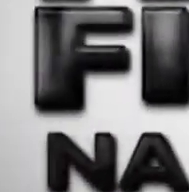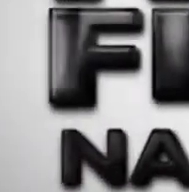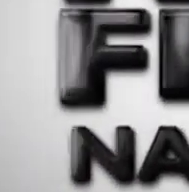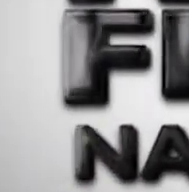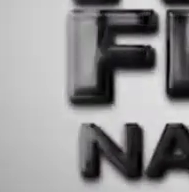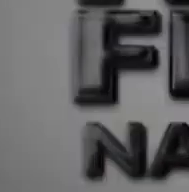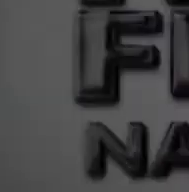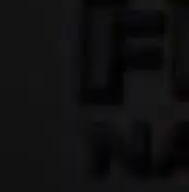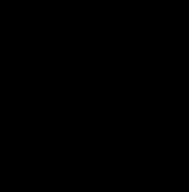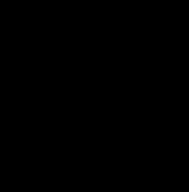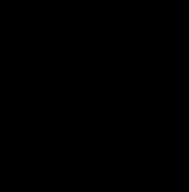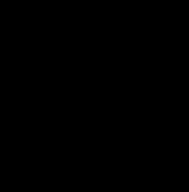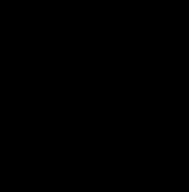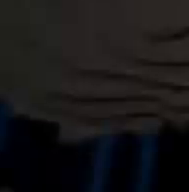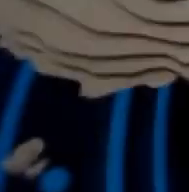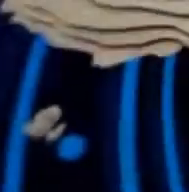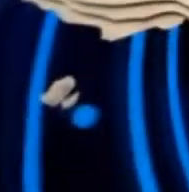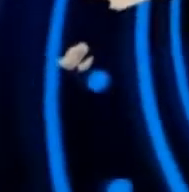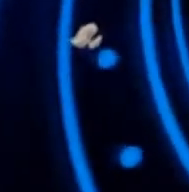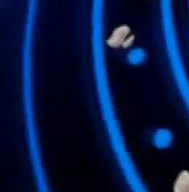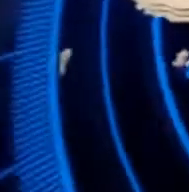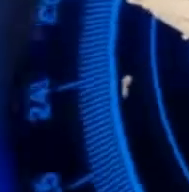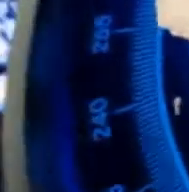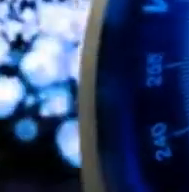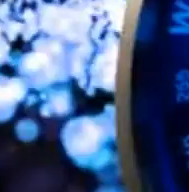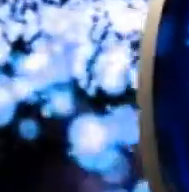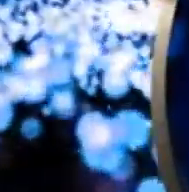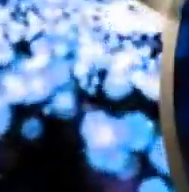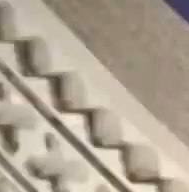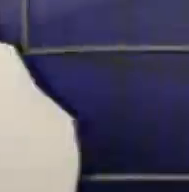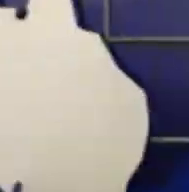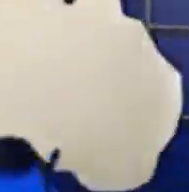Radio Fiji One, Nandomo Iviti.